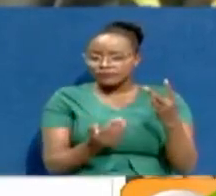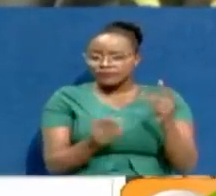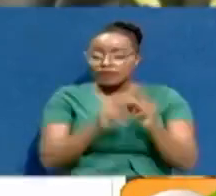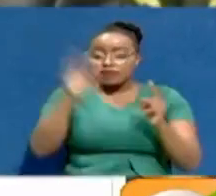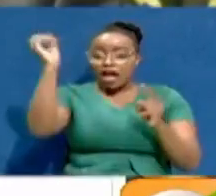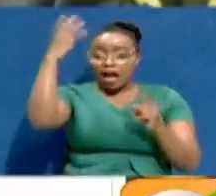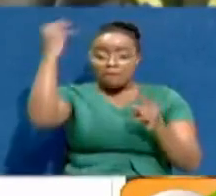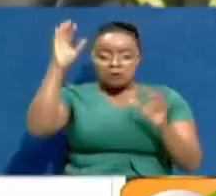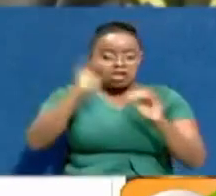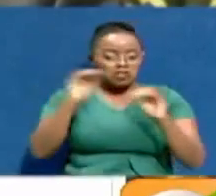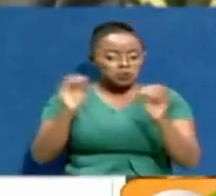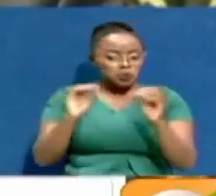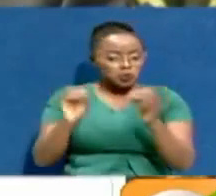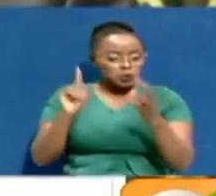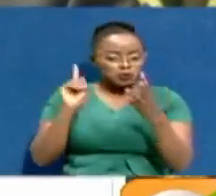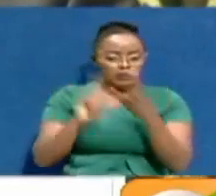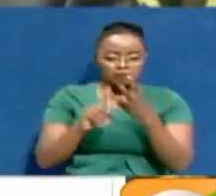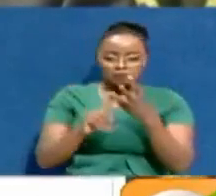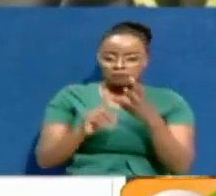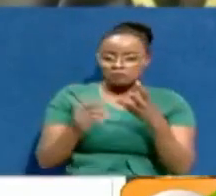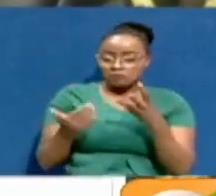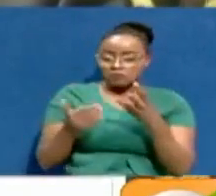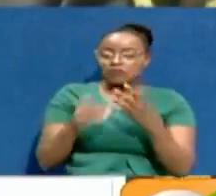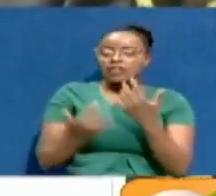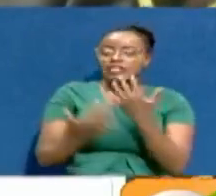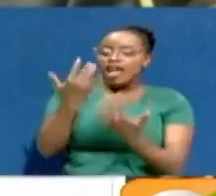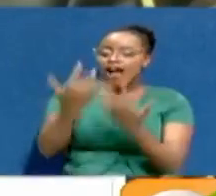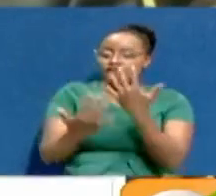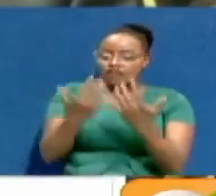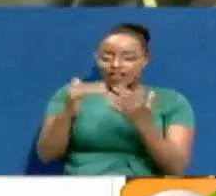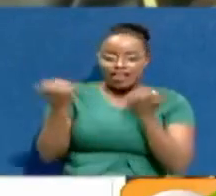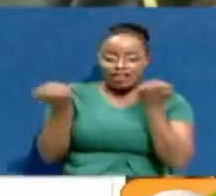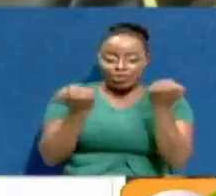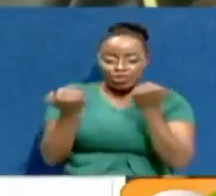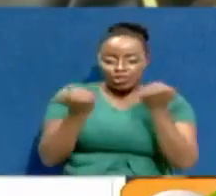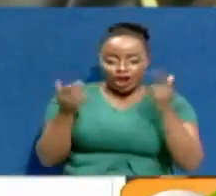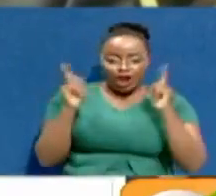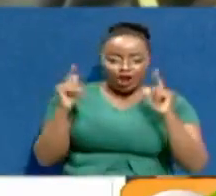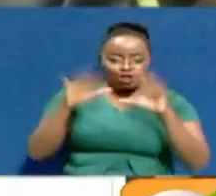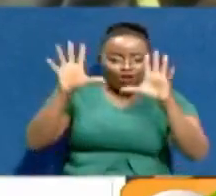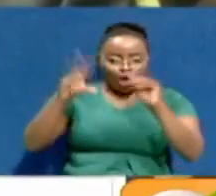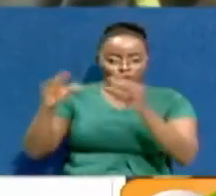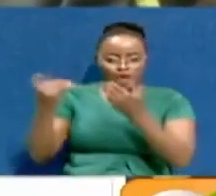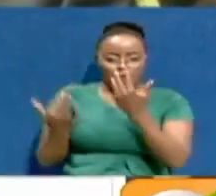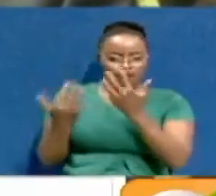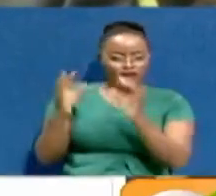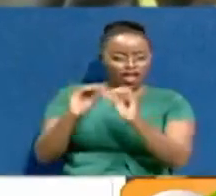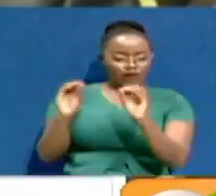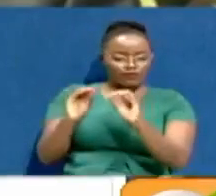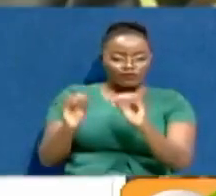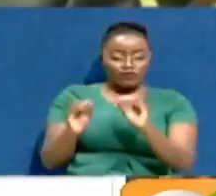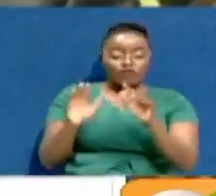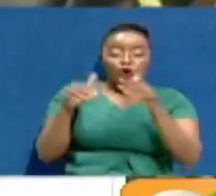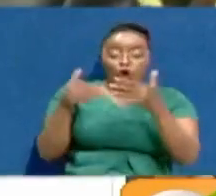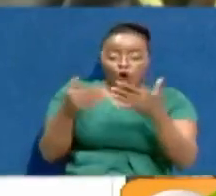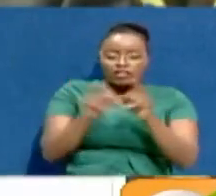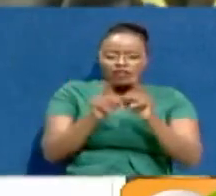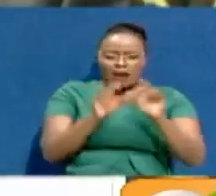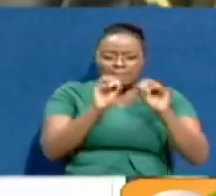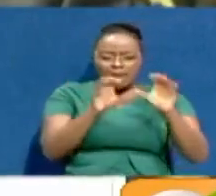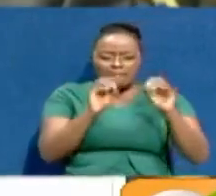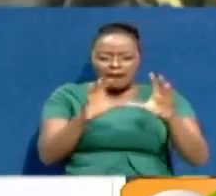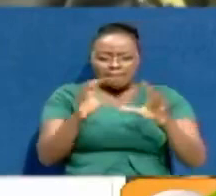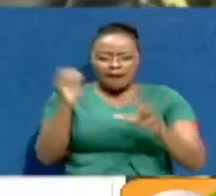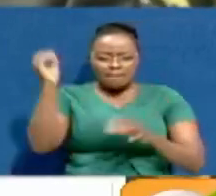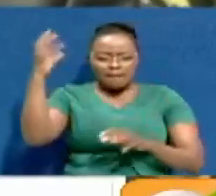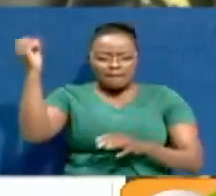an ambulance, is not a fire engine with a strobe light and